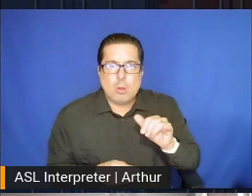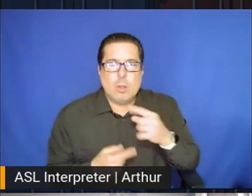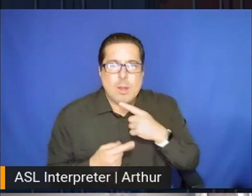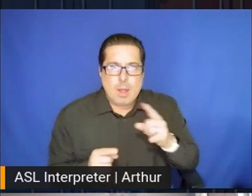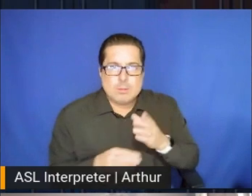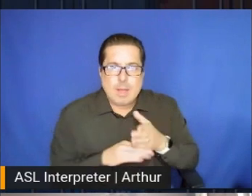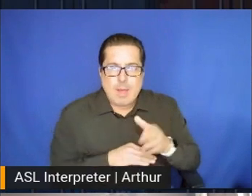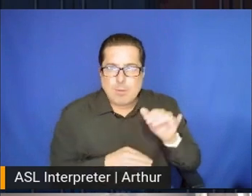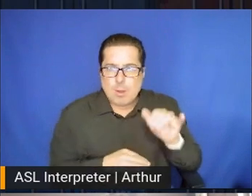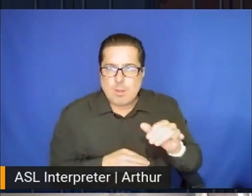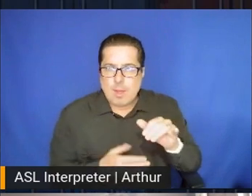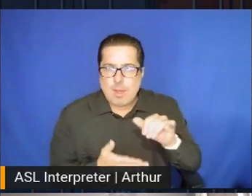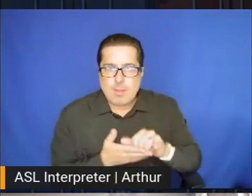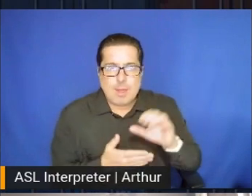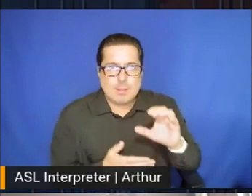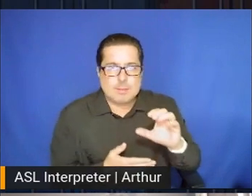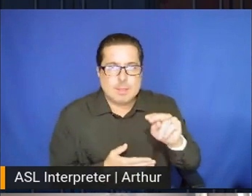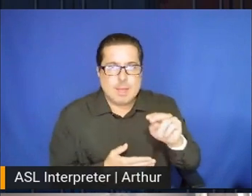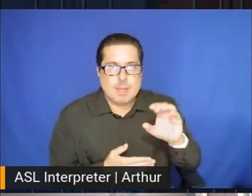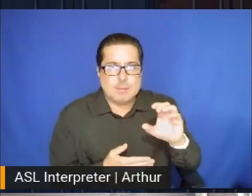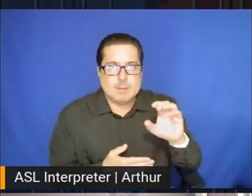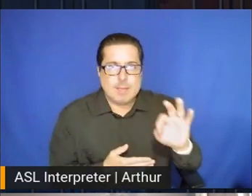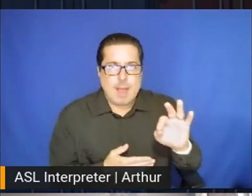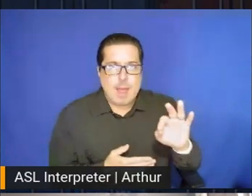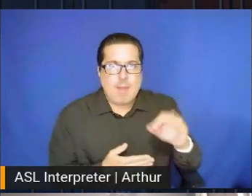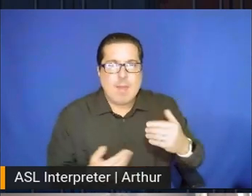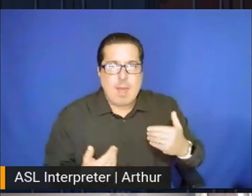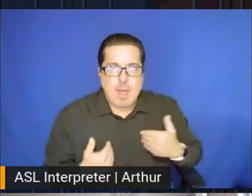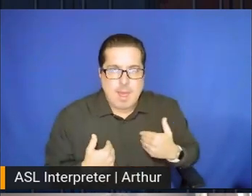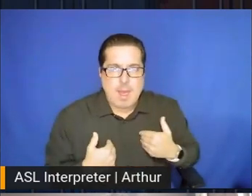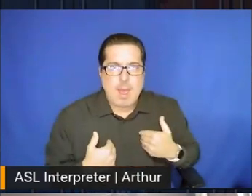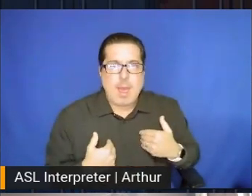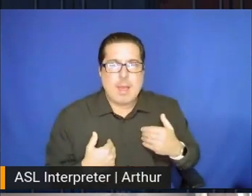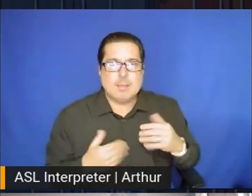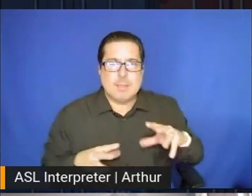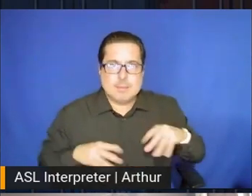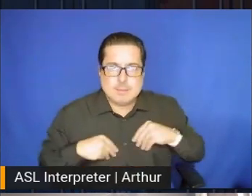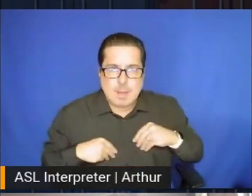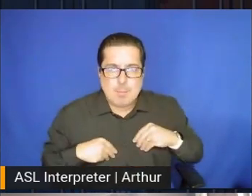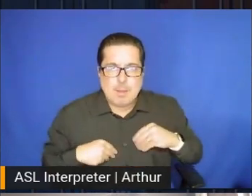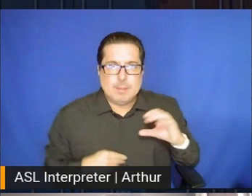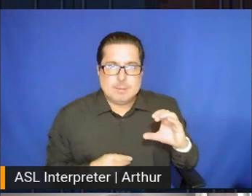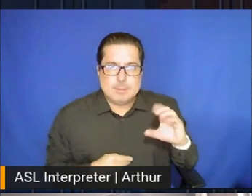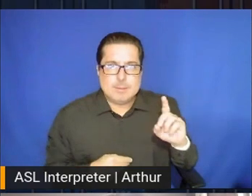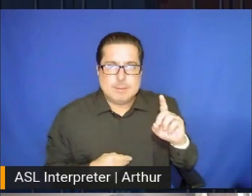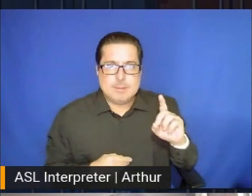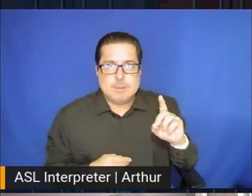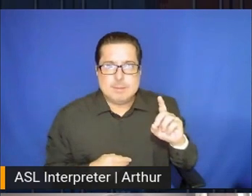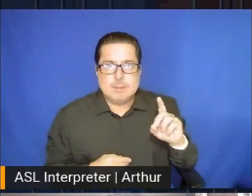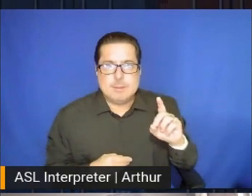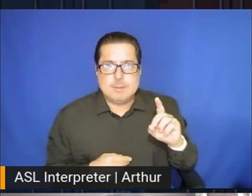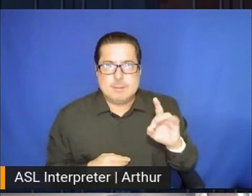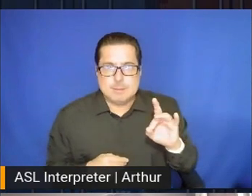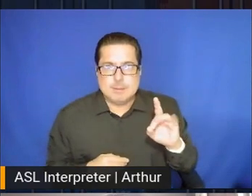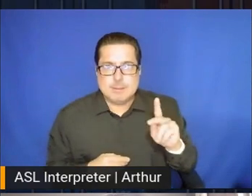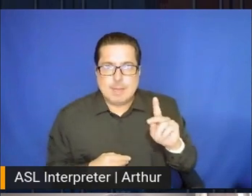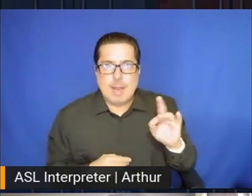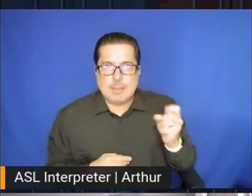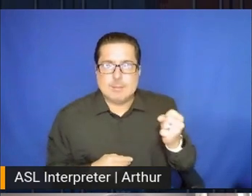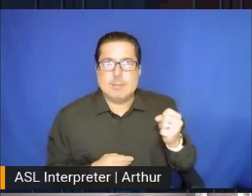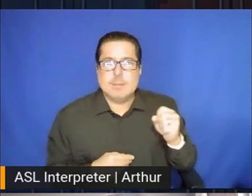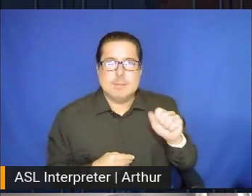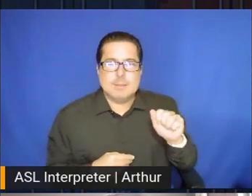that CNCF has accepted cdk8s as a sandbox project.